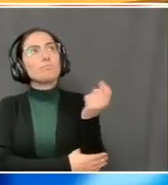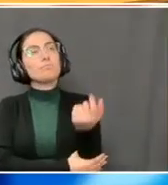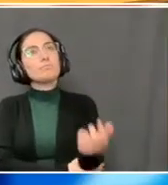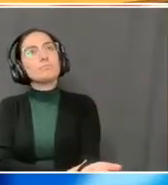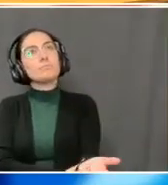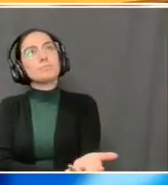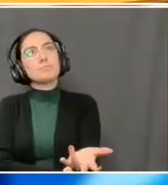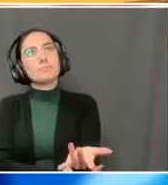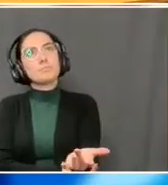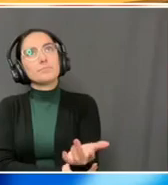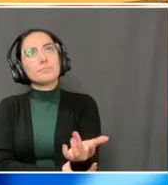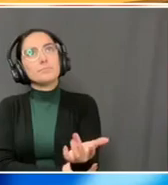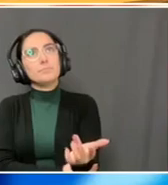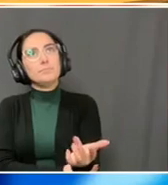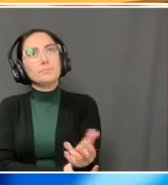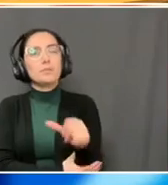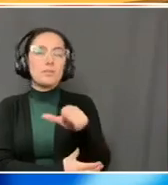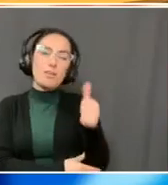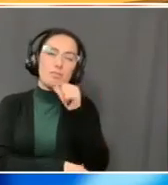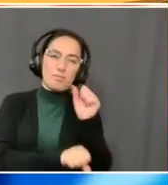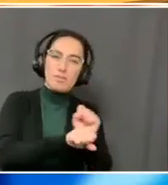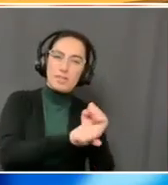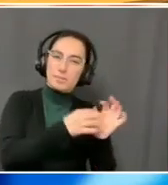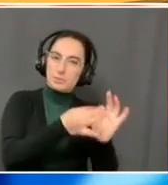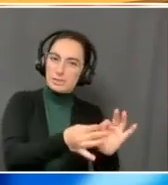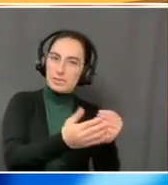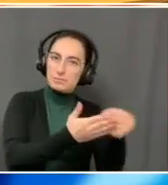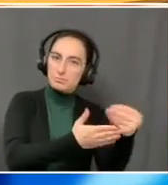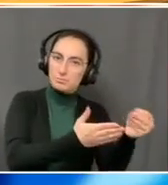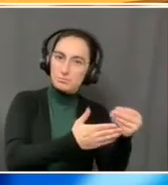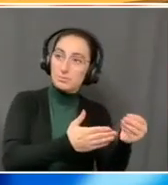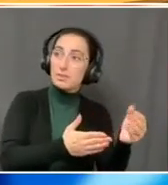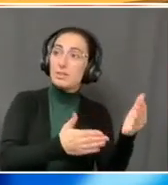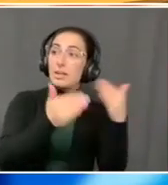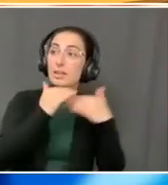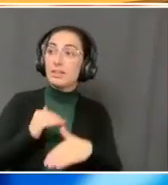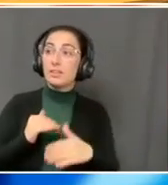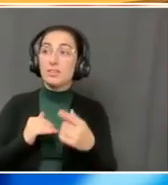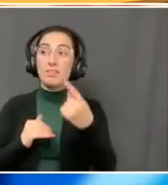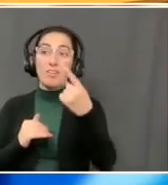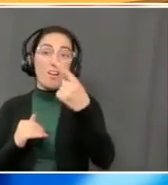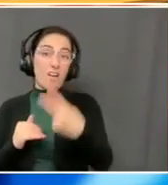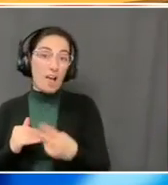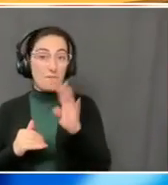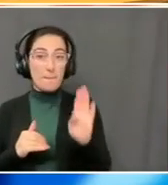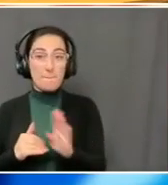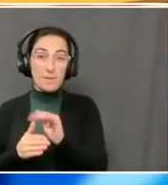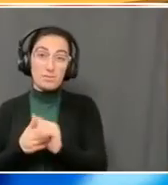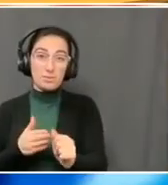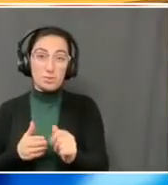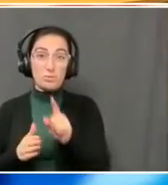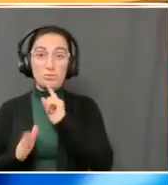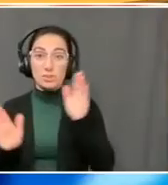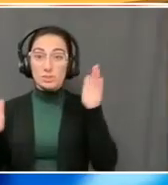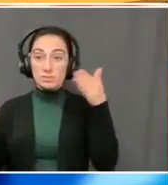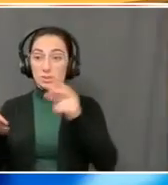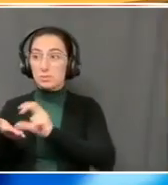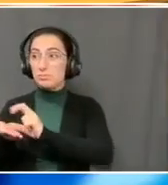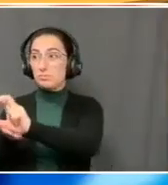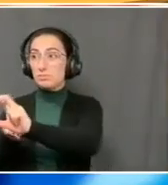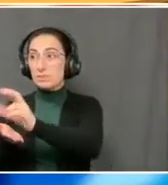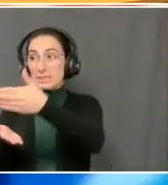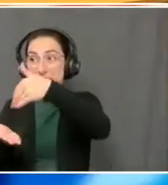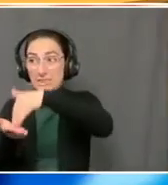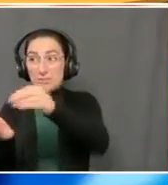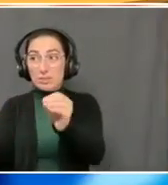other non-labor expenditures, and a substantial sum, over $500 million, were also kind of centrally administered, but that we